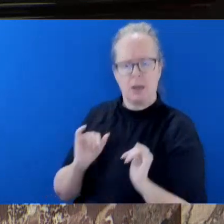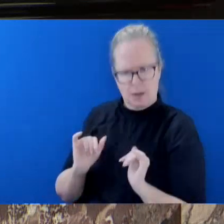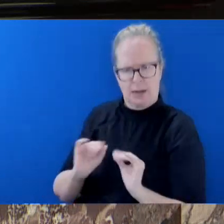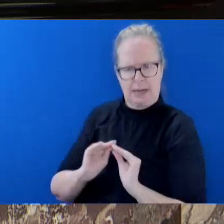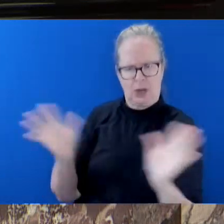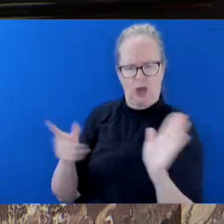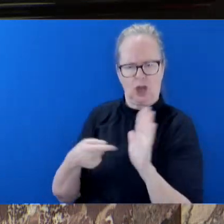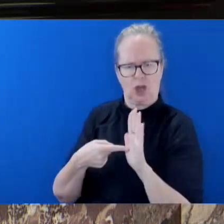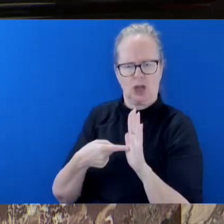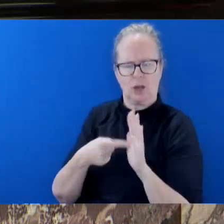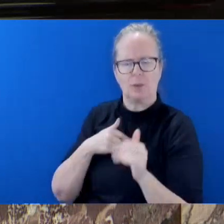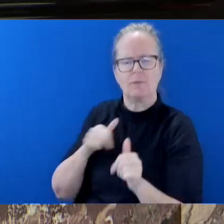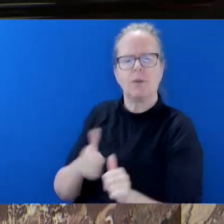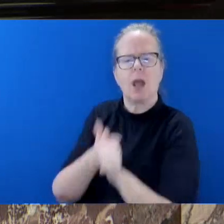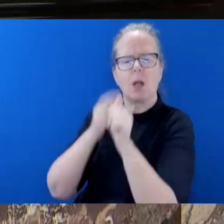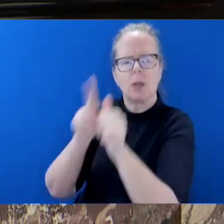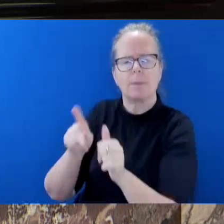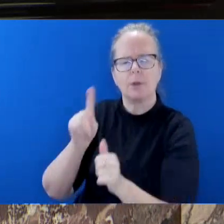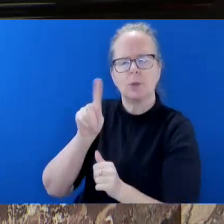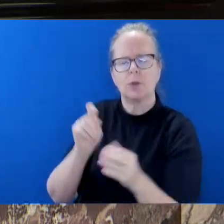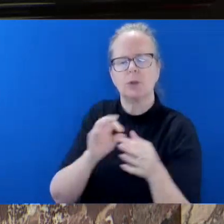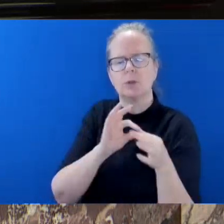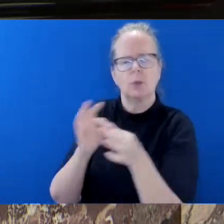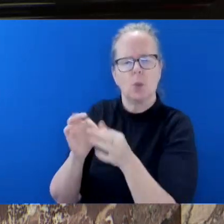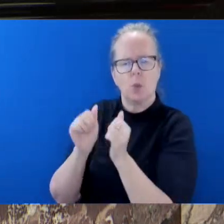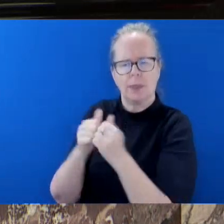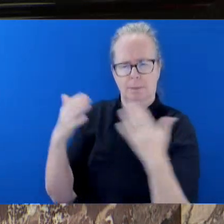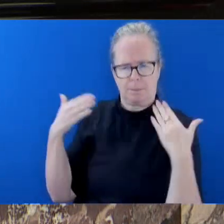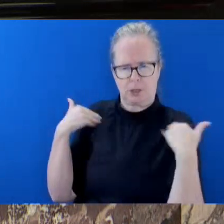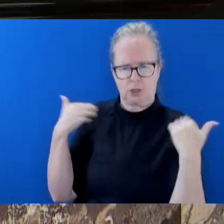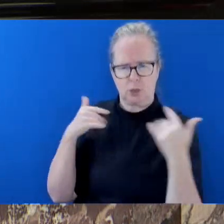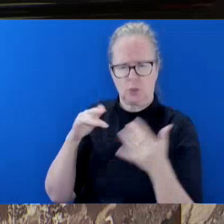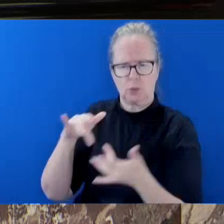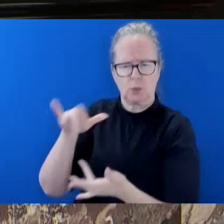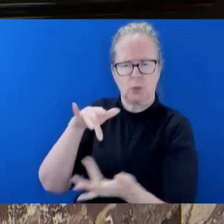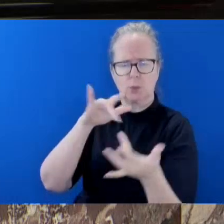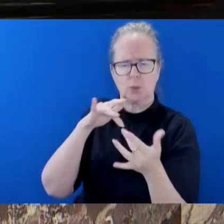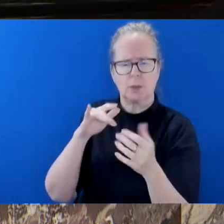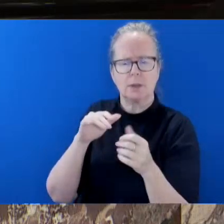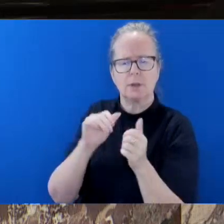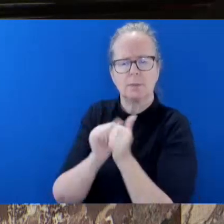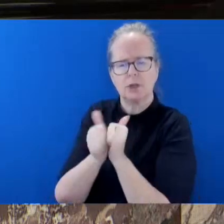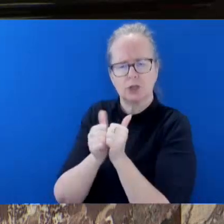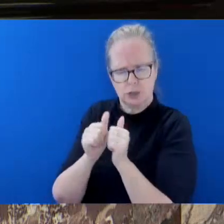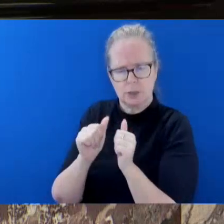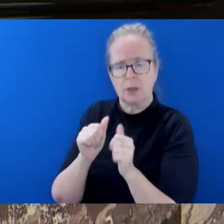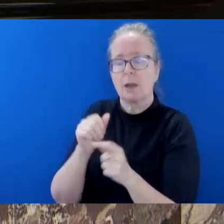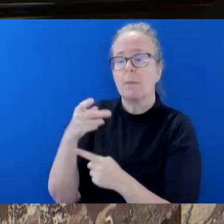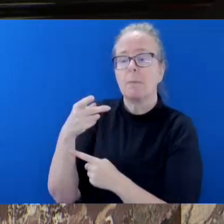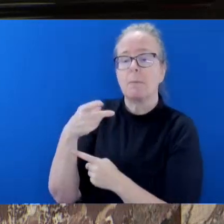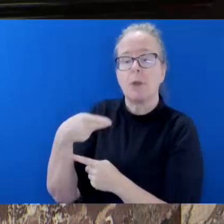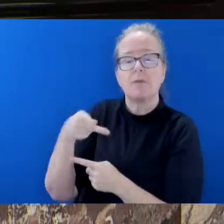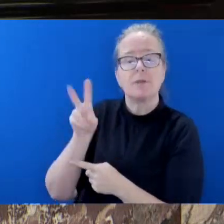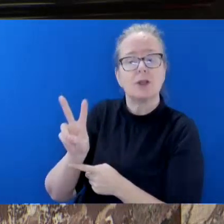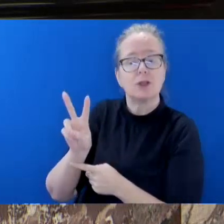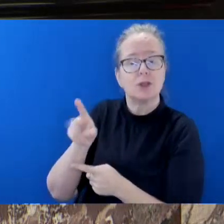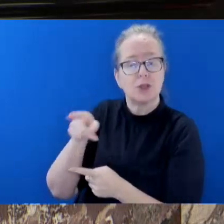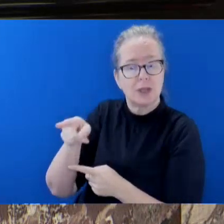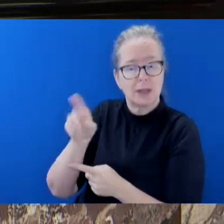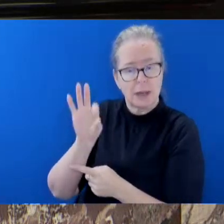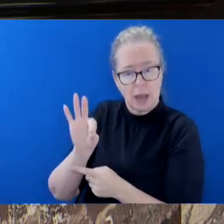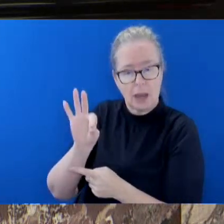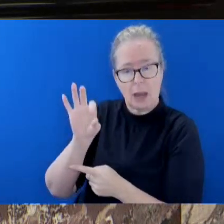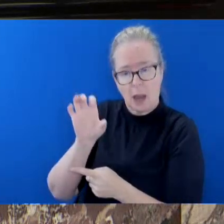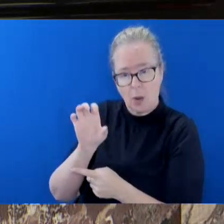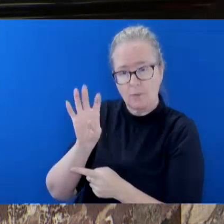Sport. The City of Parksville has 946 hotel rooms. That includes these strata units that we've talked about, Oceanside Village